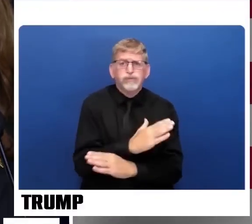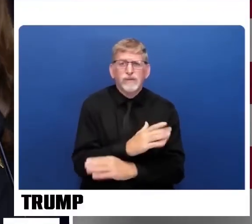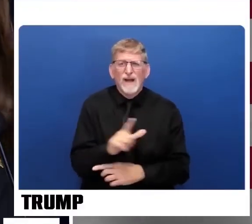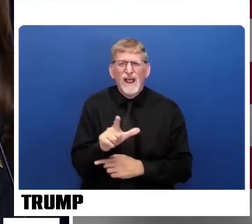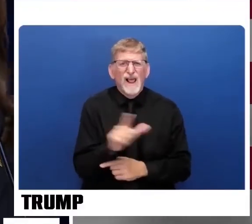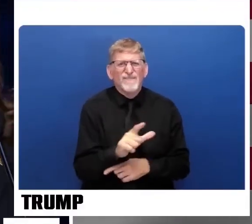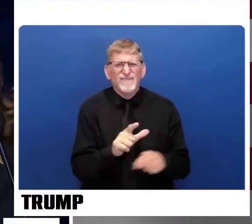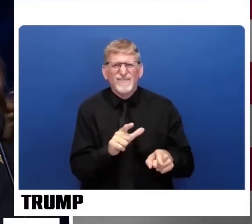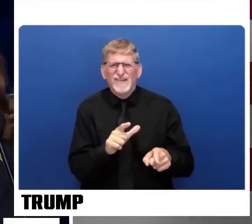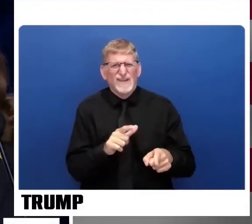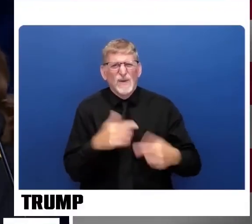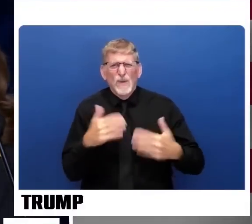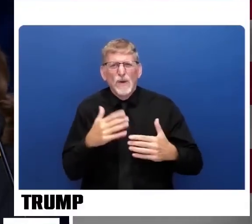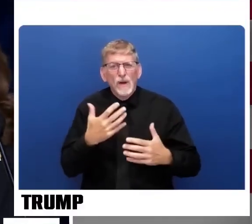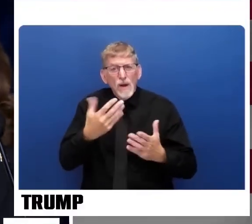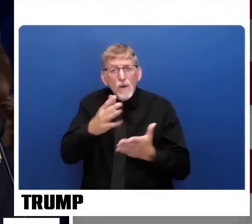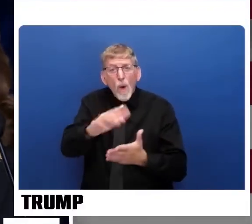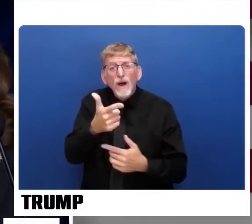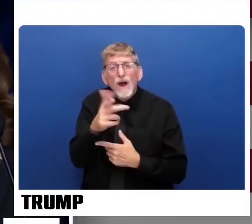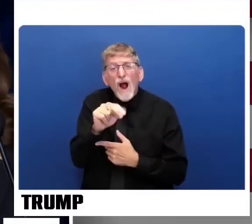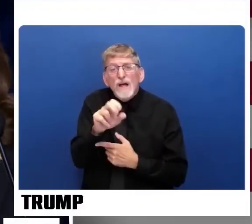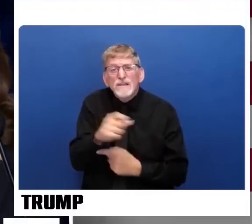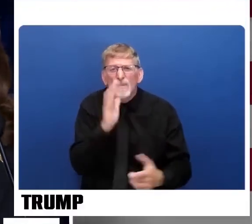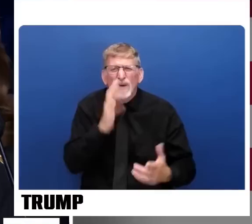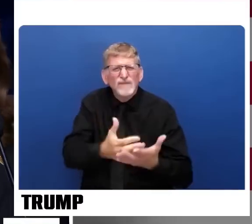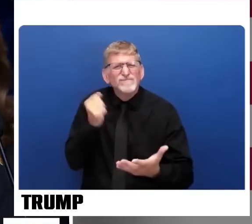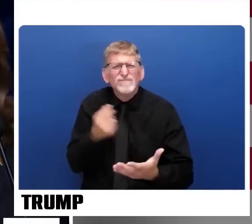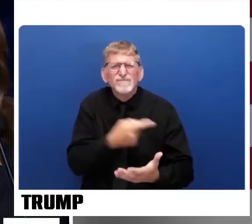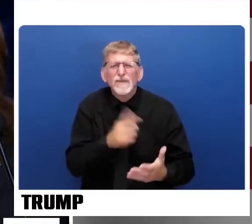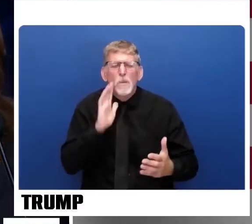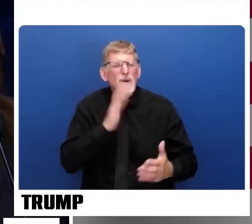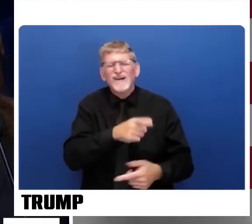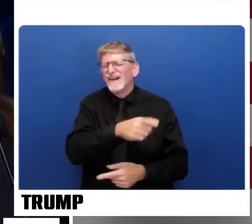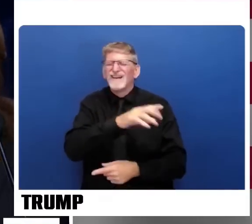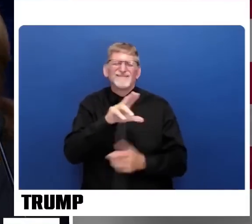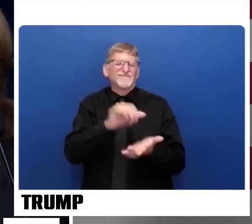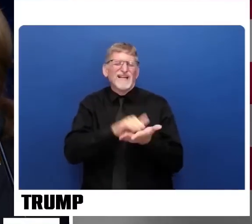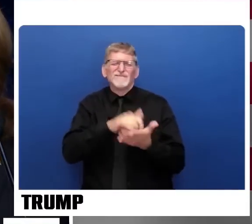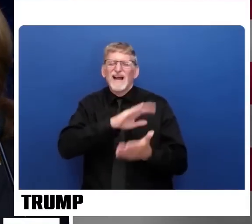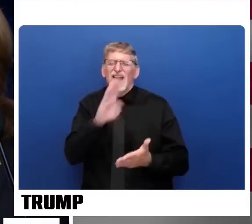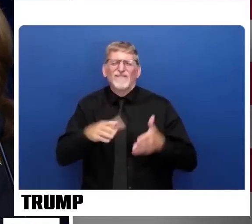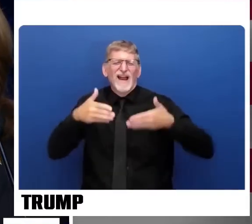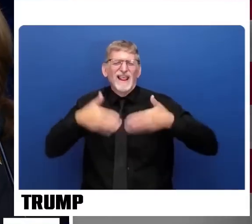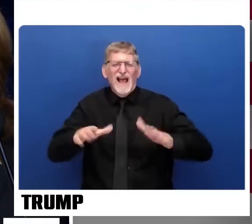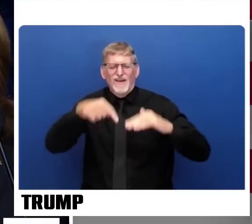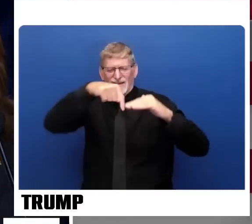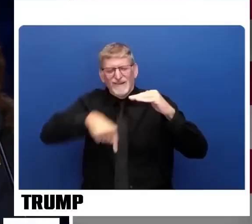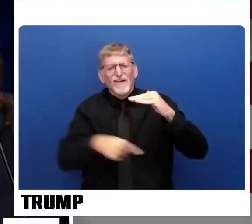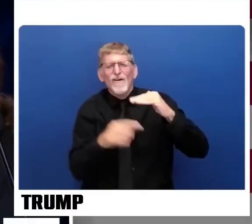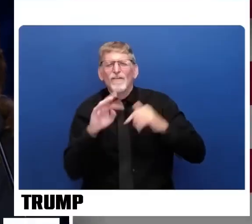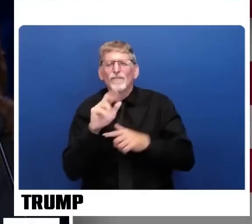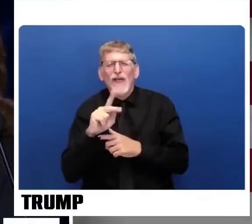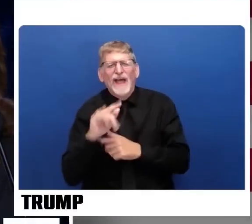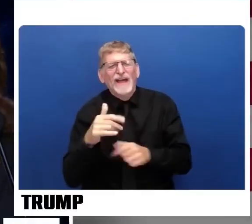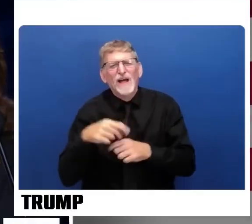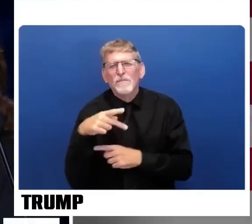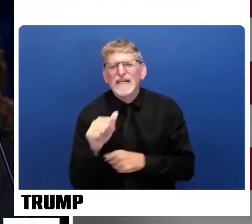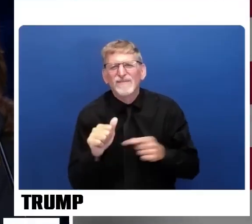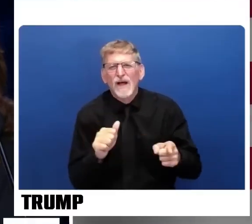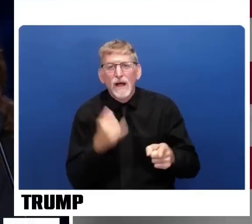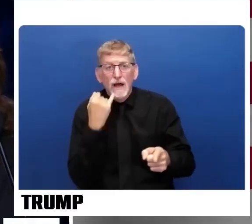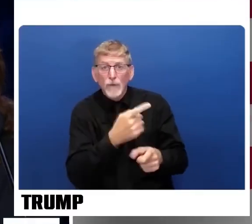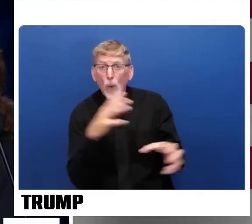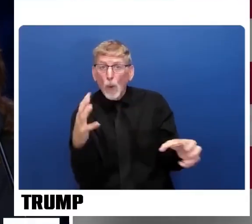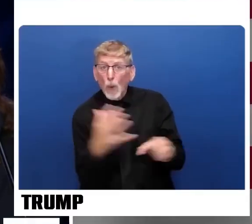allow fracking in Pennsylvania. If she won the election, fracking in Pennsylvania will end on day one. Just to finish, one